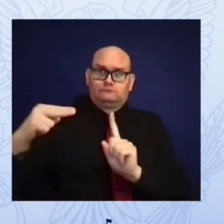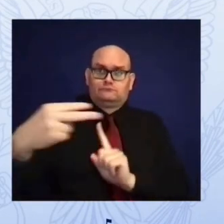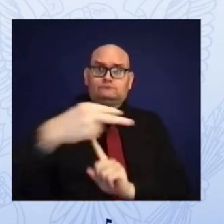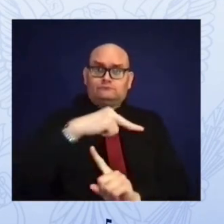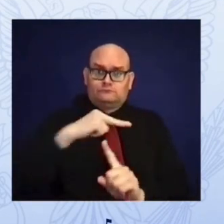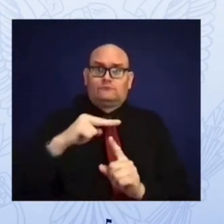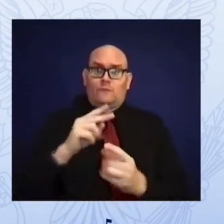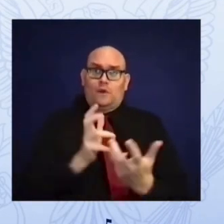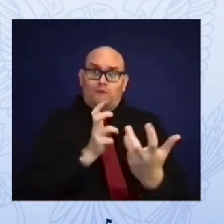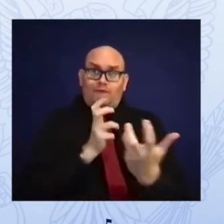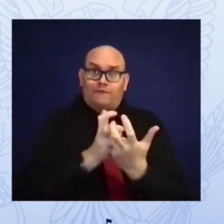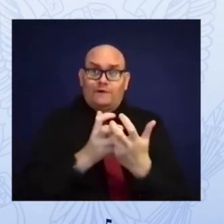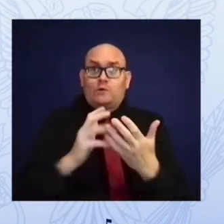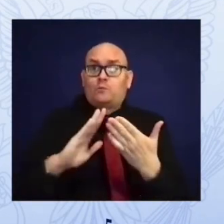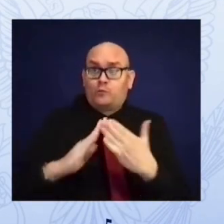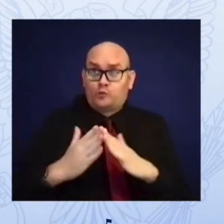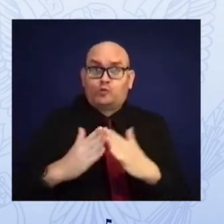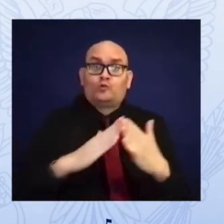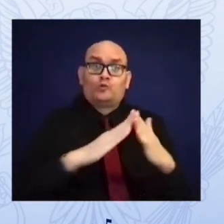Library.